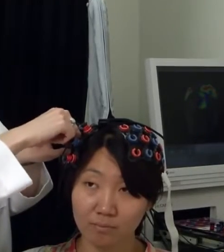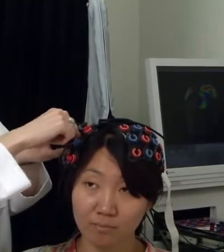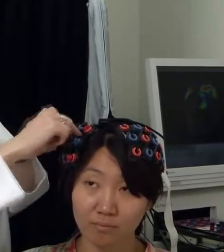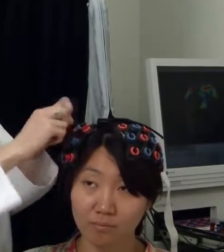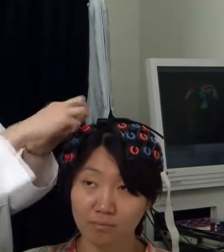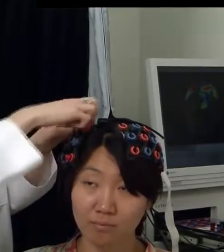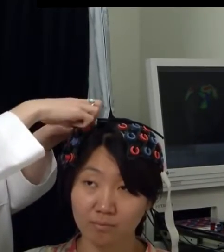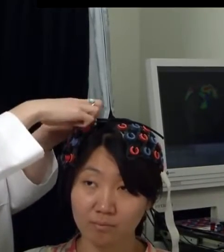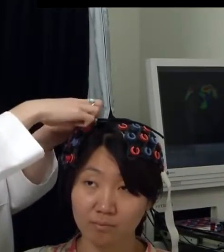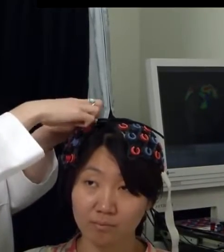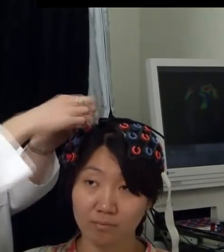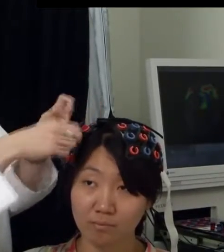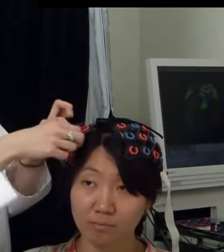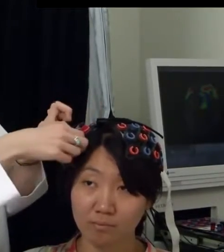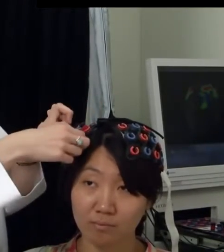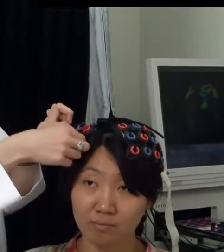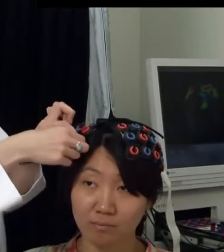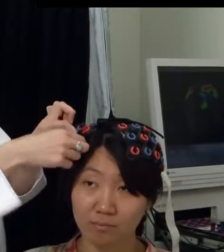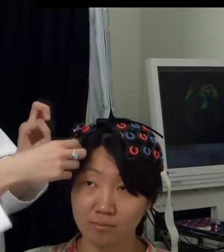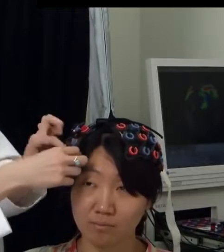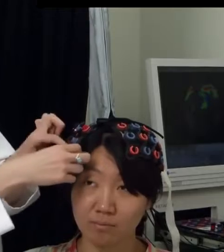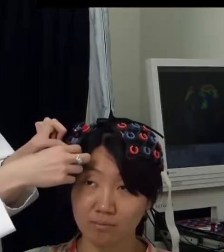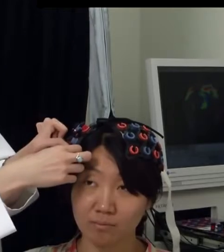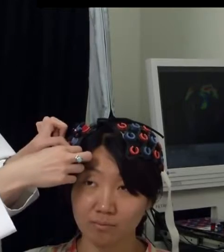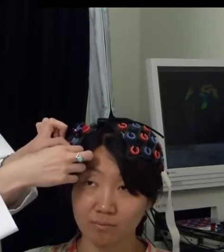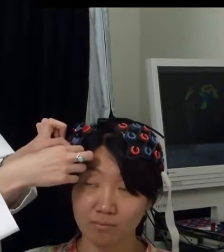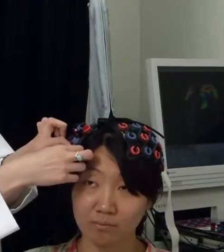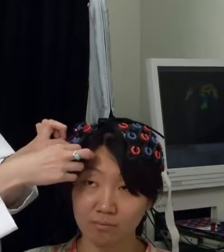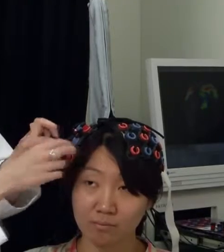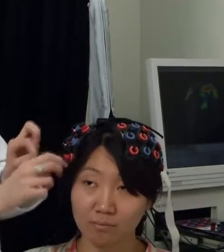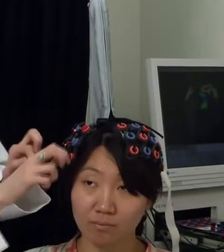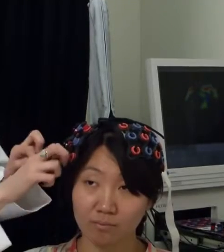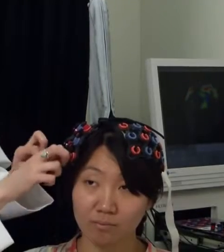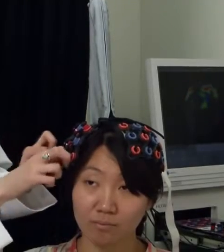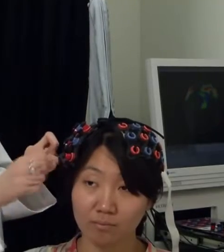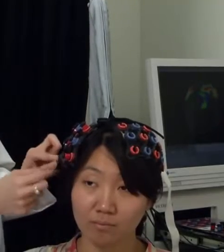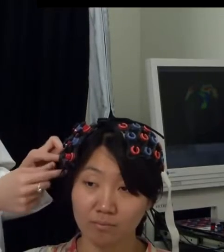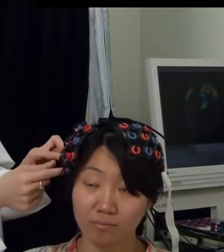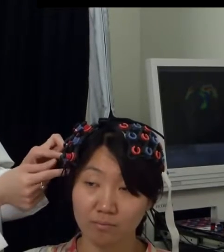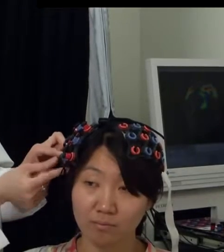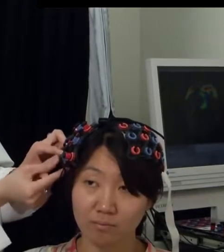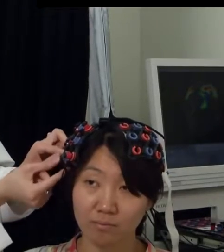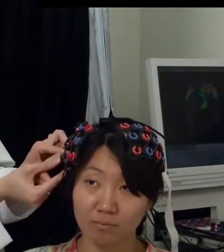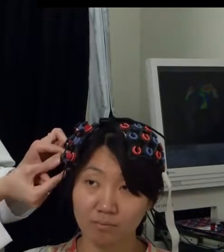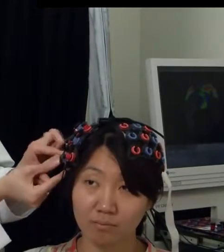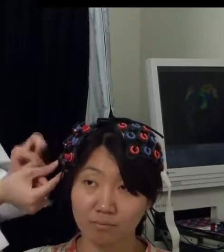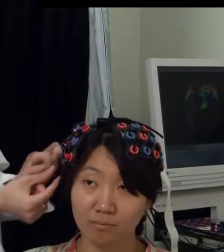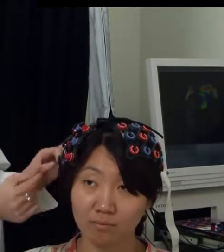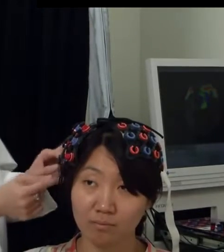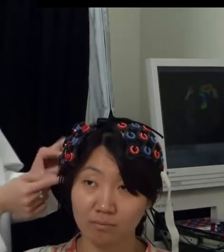with an FNIRS are required to collaborate with a medical center and share the equipment with medical personnel. At Gallaudet, we